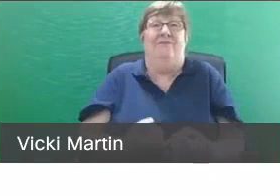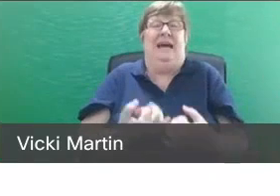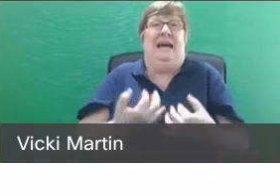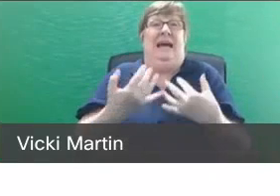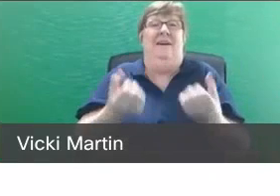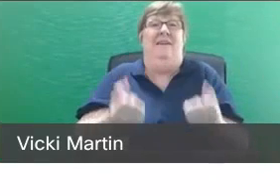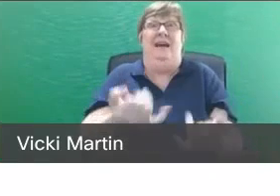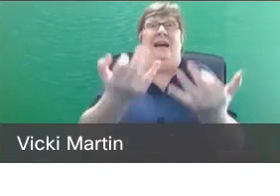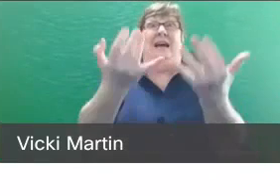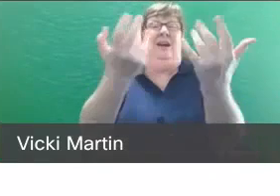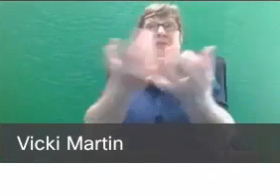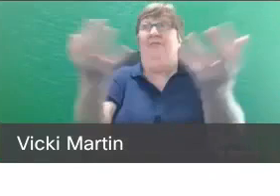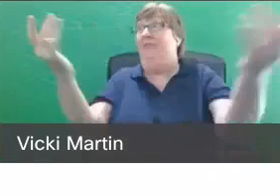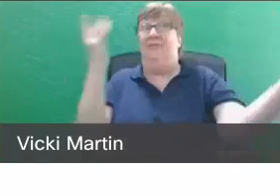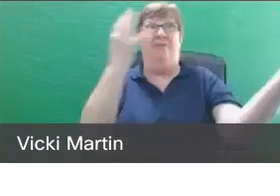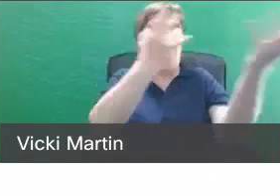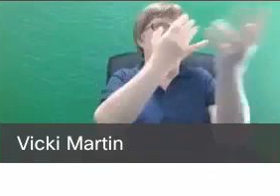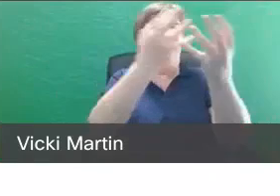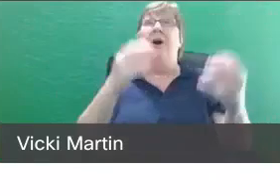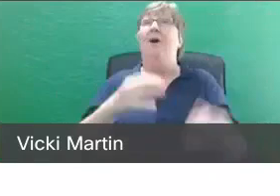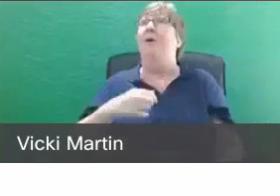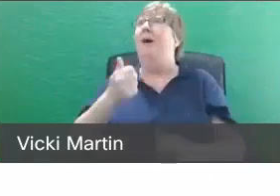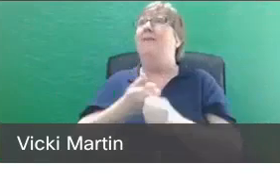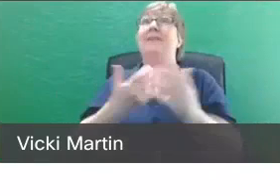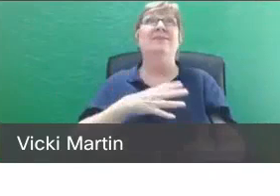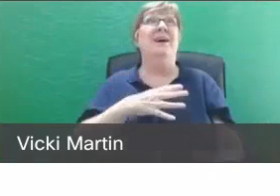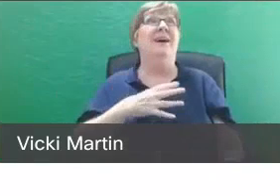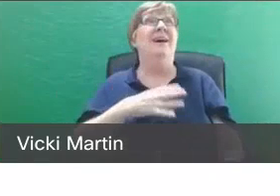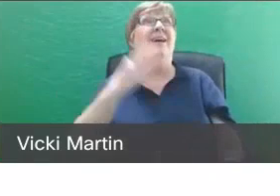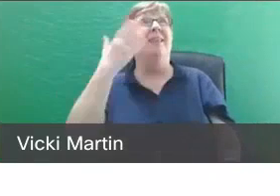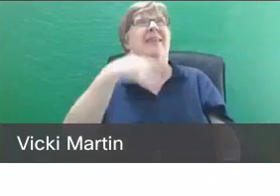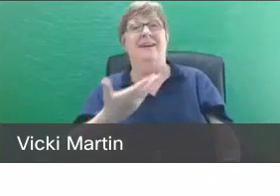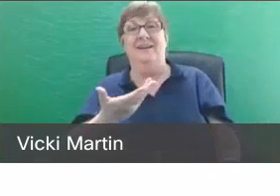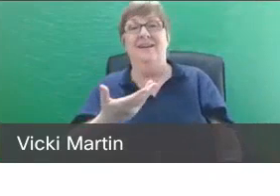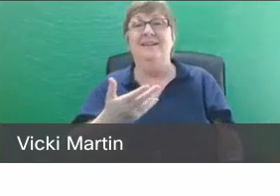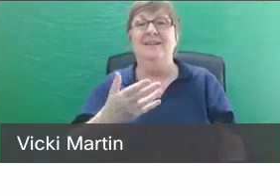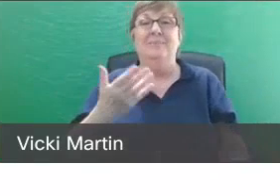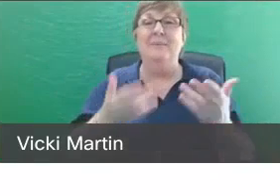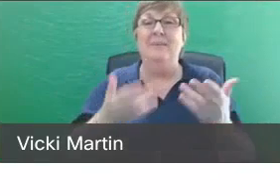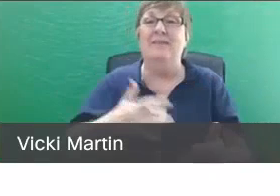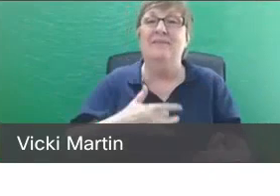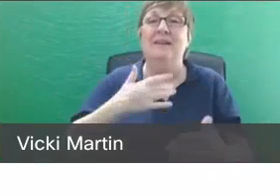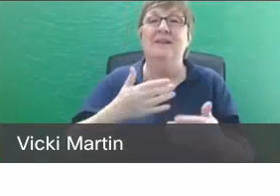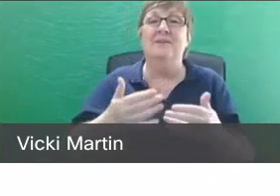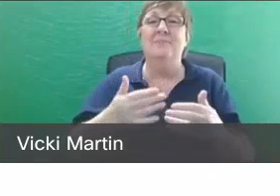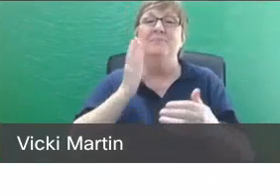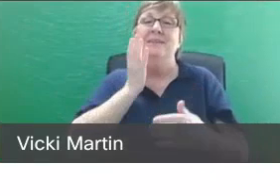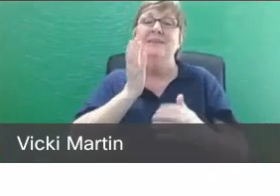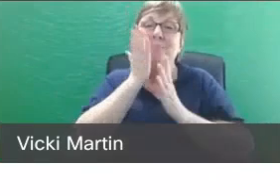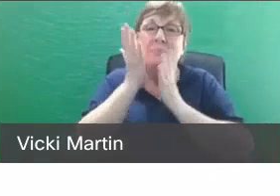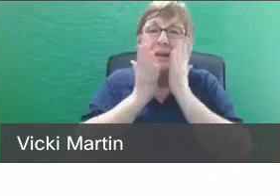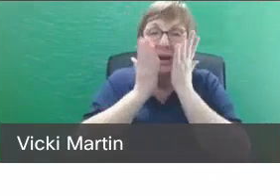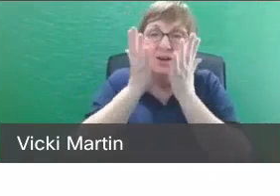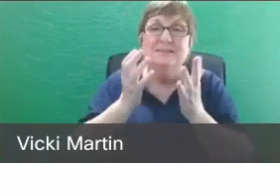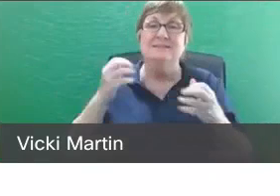of things are going on. And whether they're embarrassed or scared or prideful to ask for help,